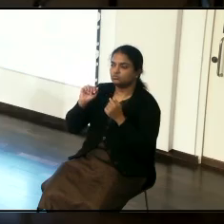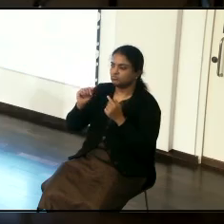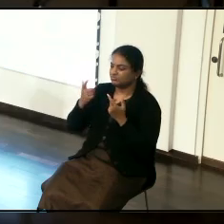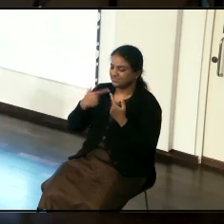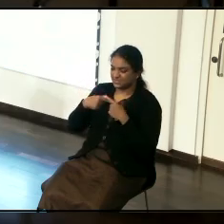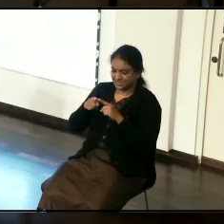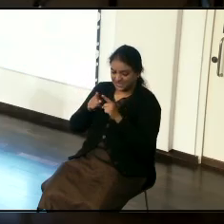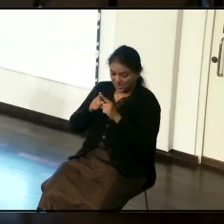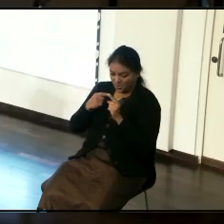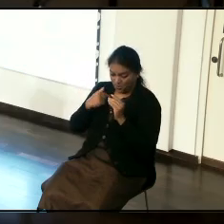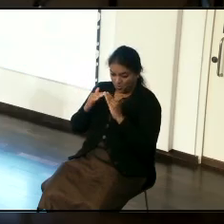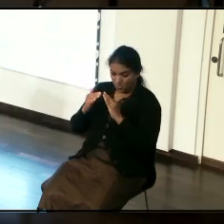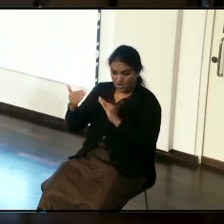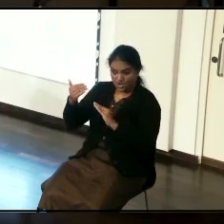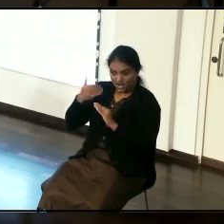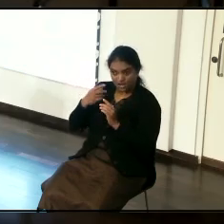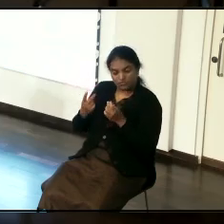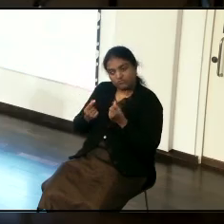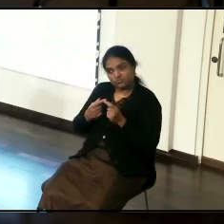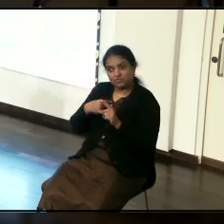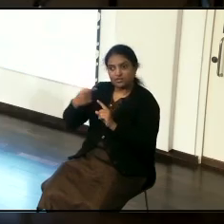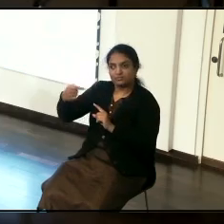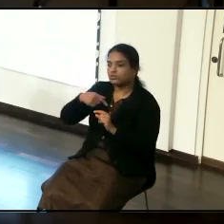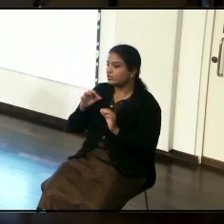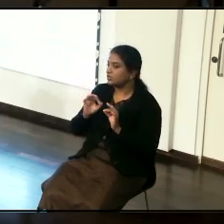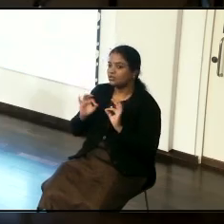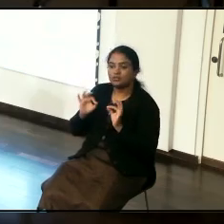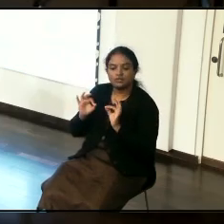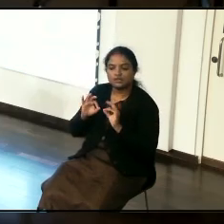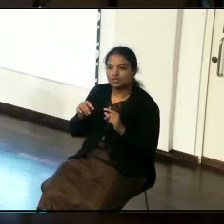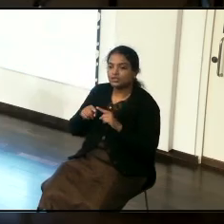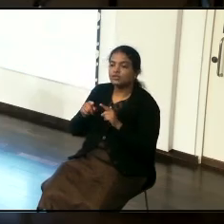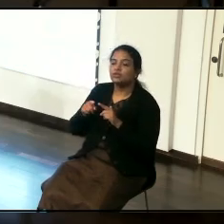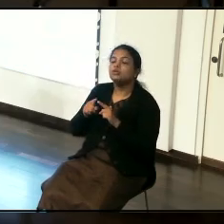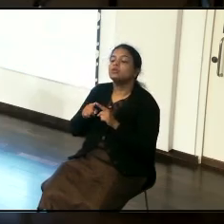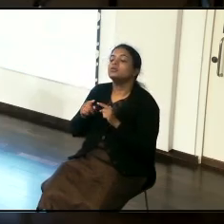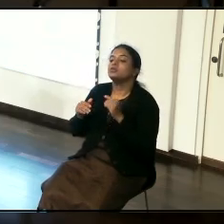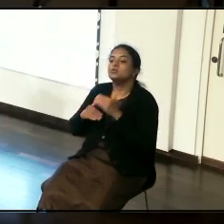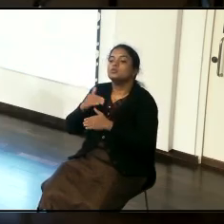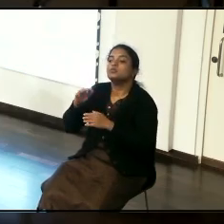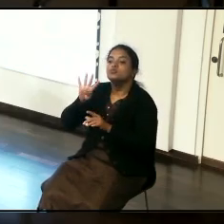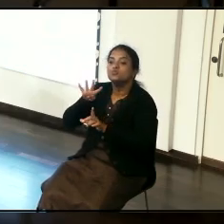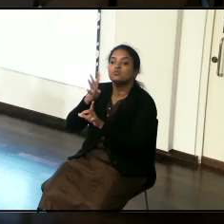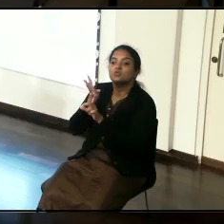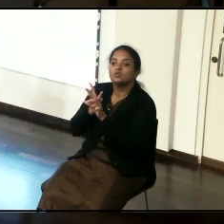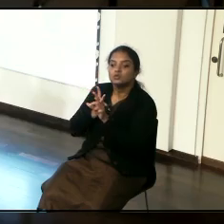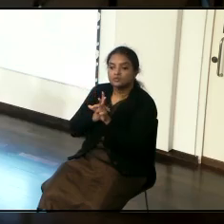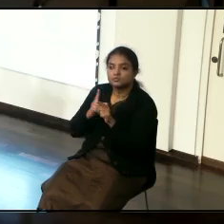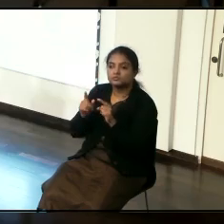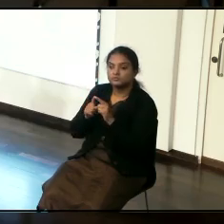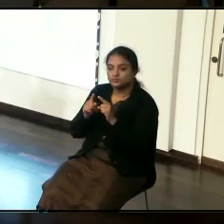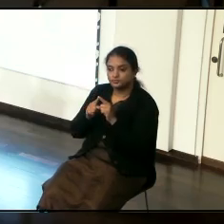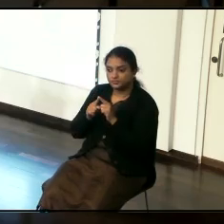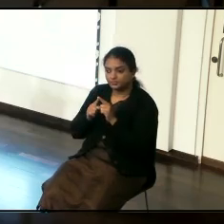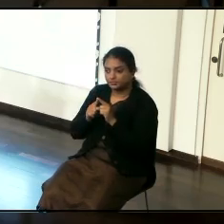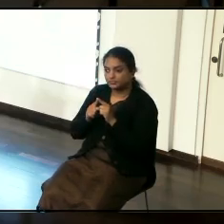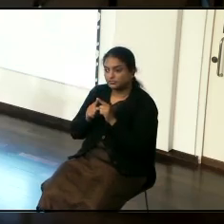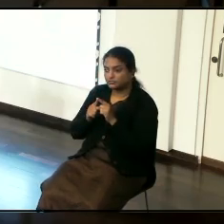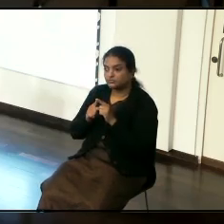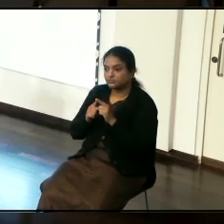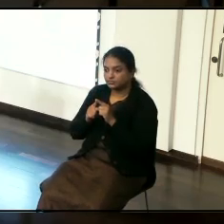their homes takes time. It's a relationship that has been built over a period of 4 years with, of course, art